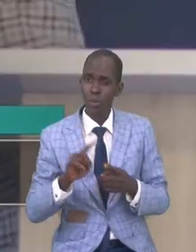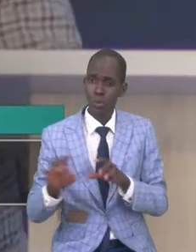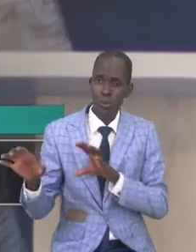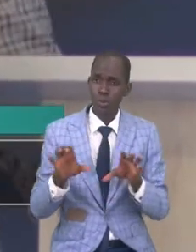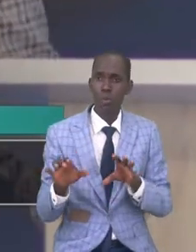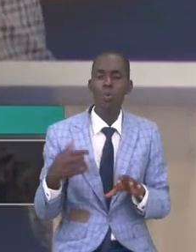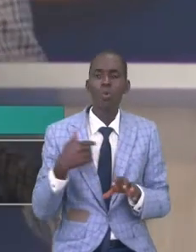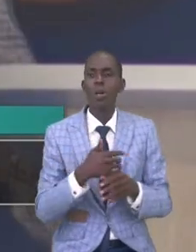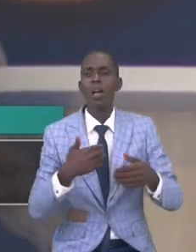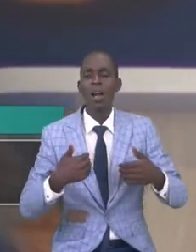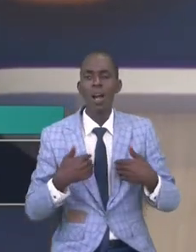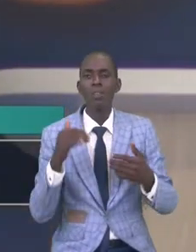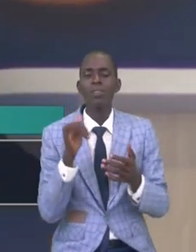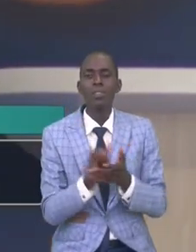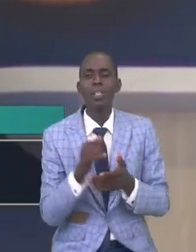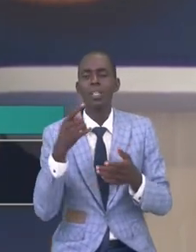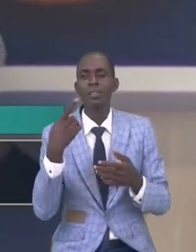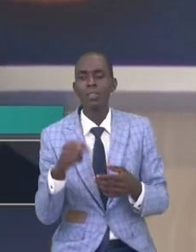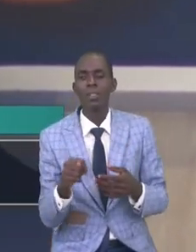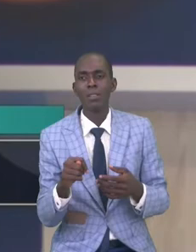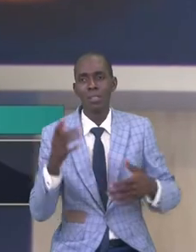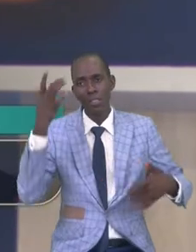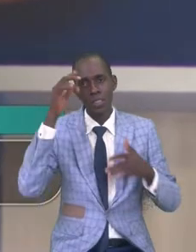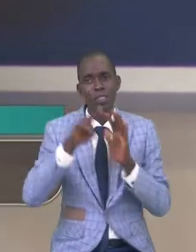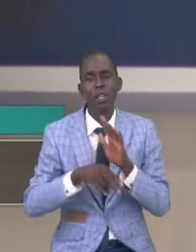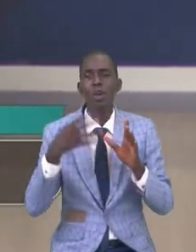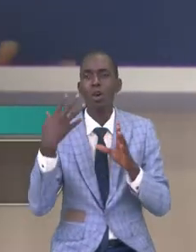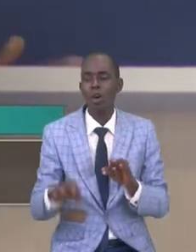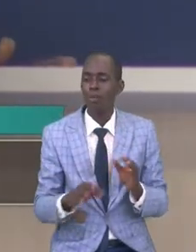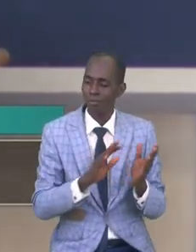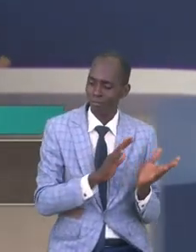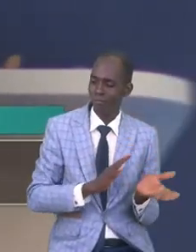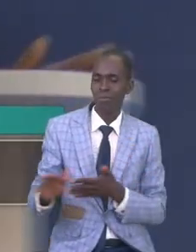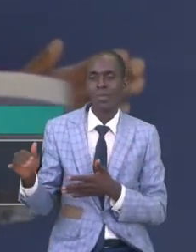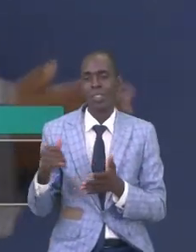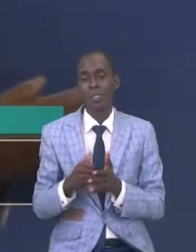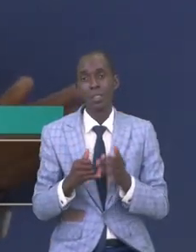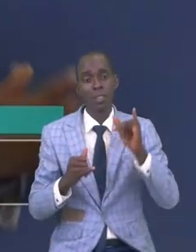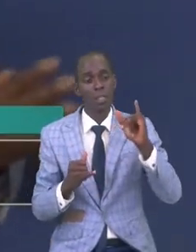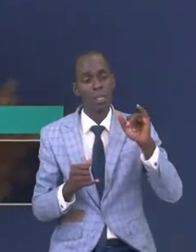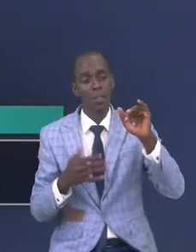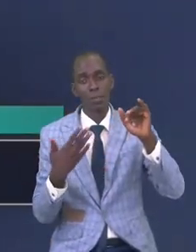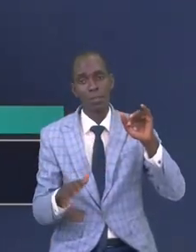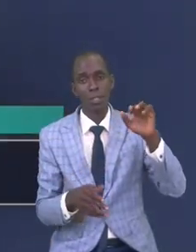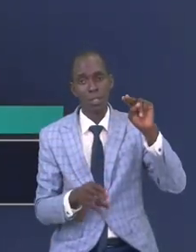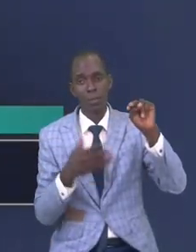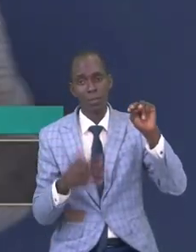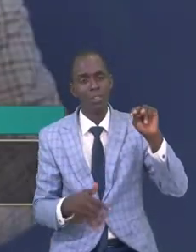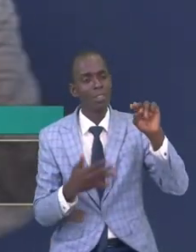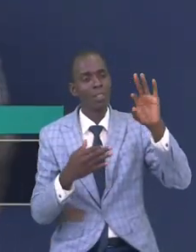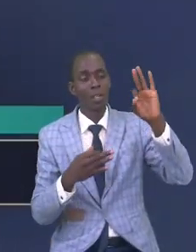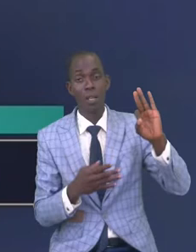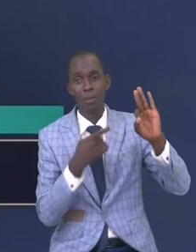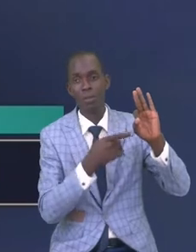infirmity of negligence. And then an infirmity, if there is filthiness,